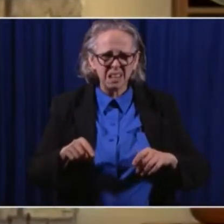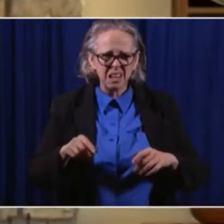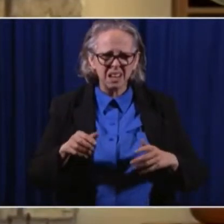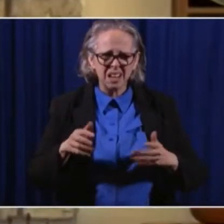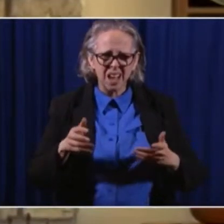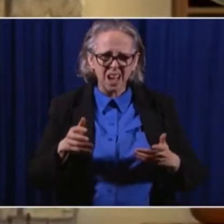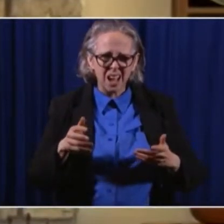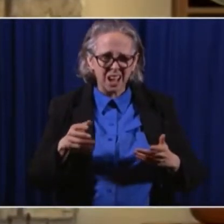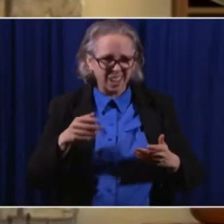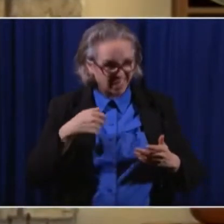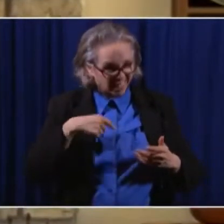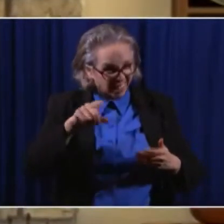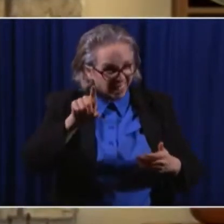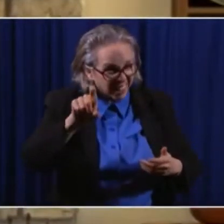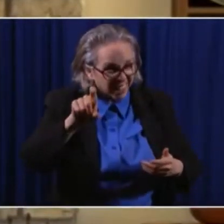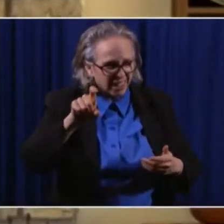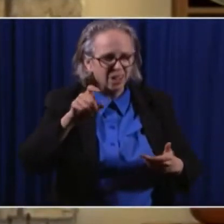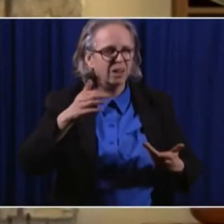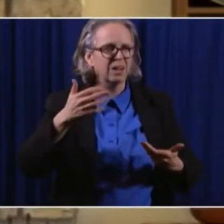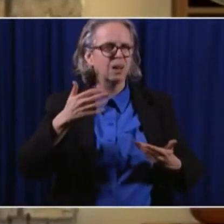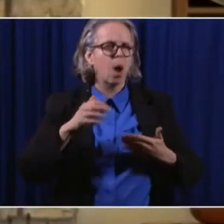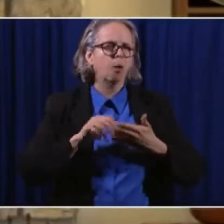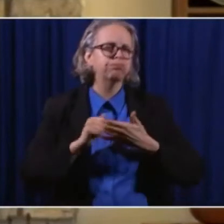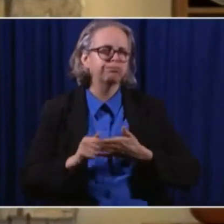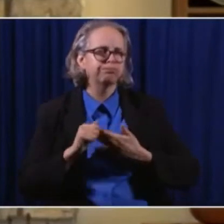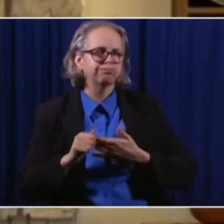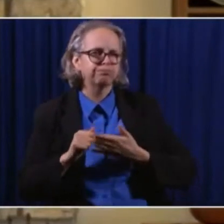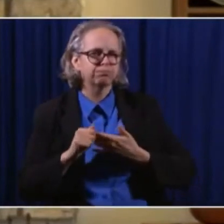number of people we come in contact every day with,